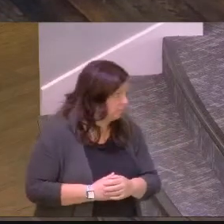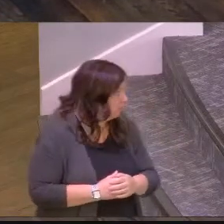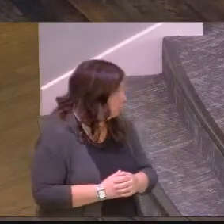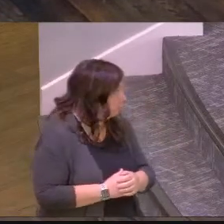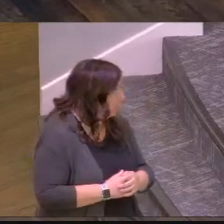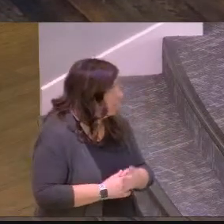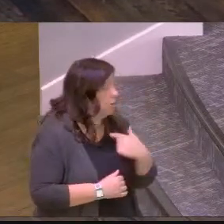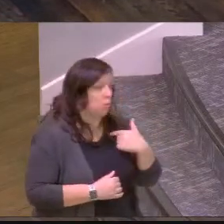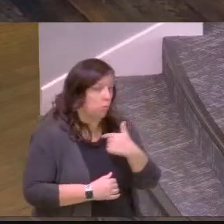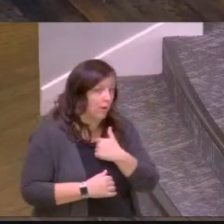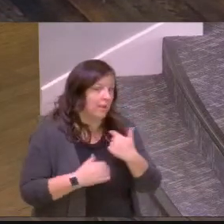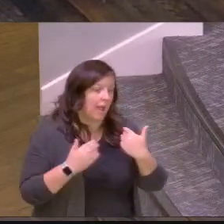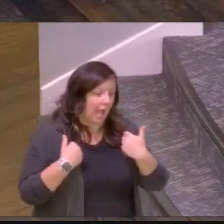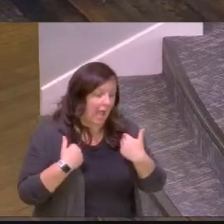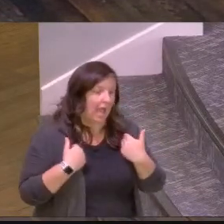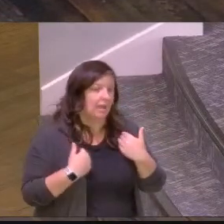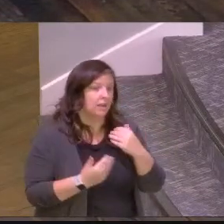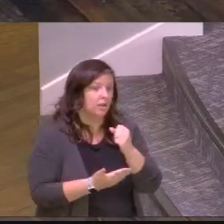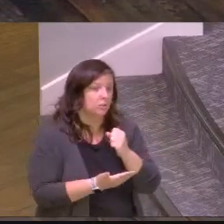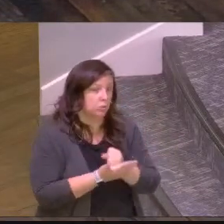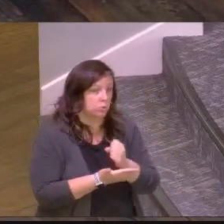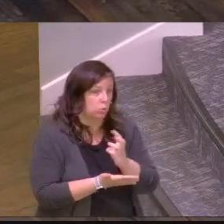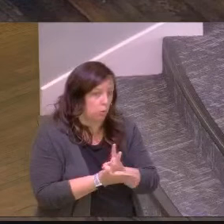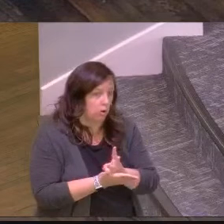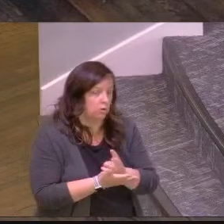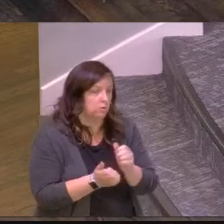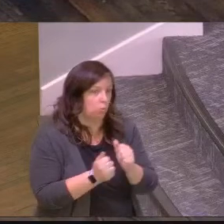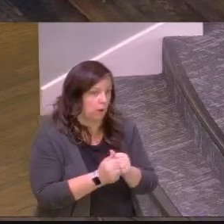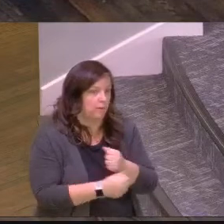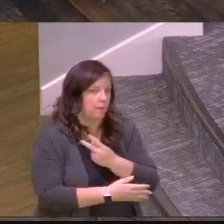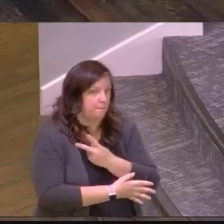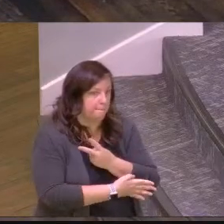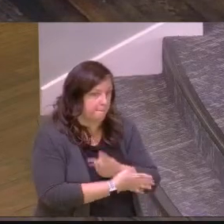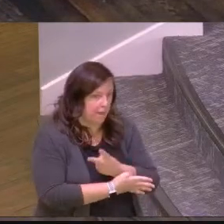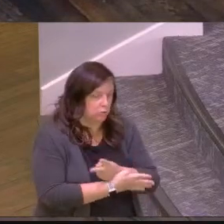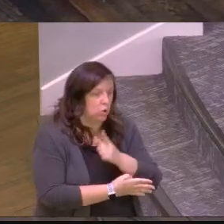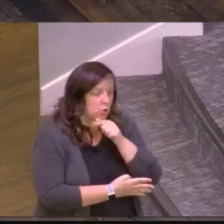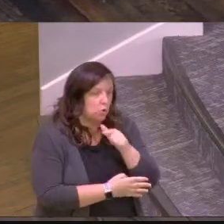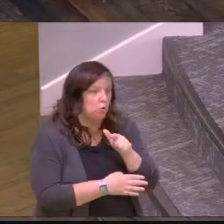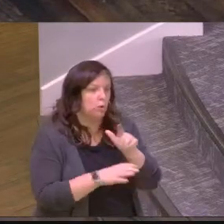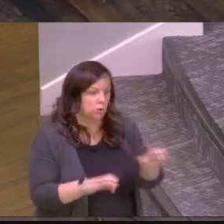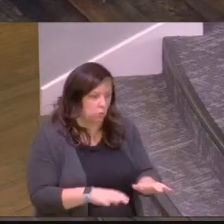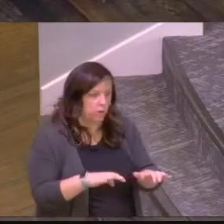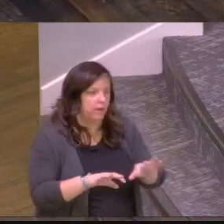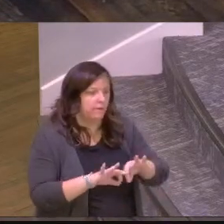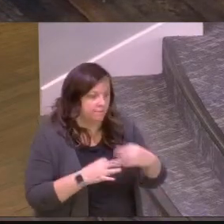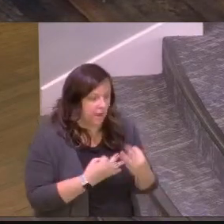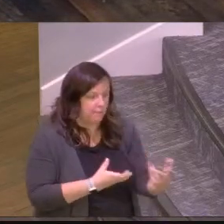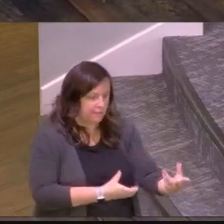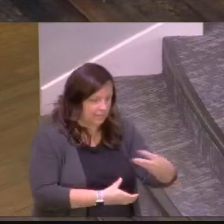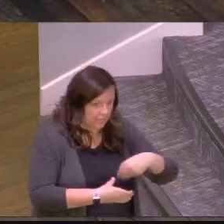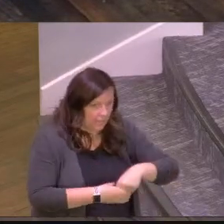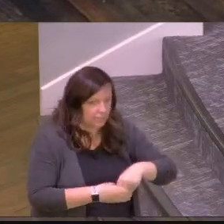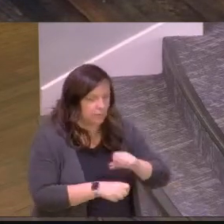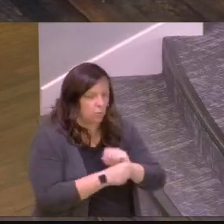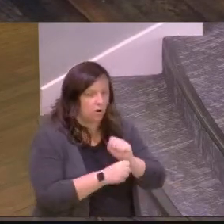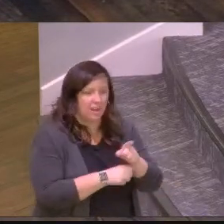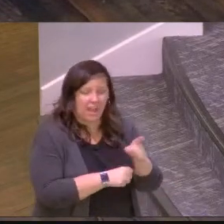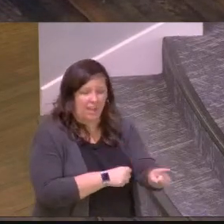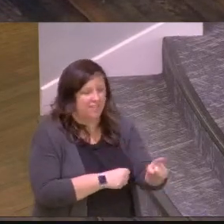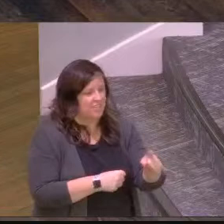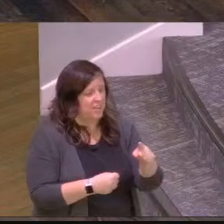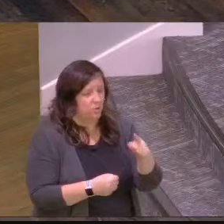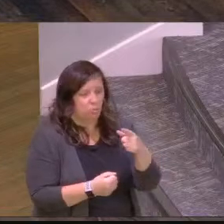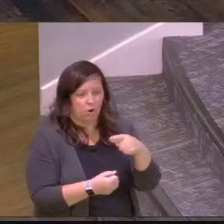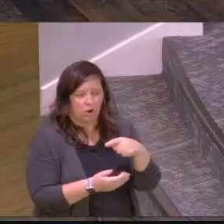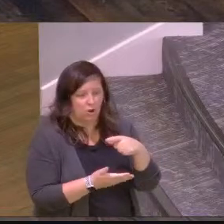social workers, master social workers that were doing family engagement work, and they were making a fraction of what they would have